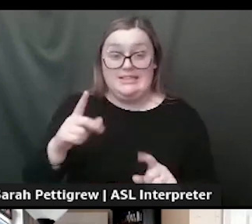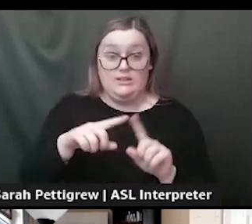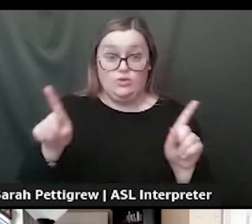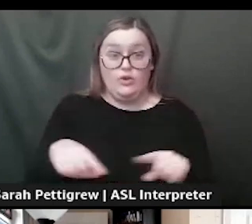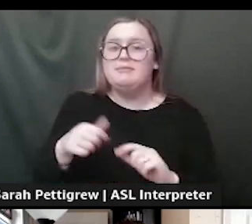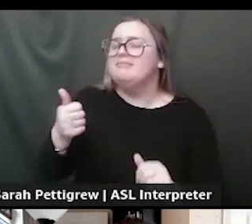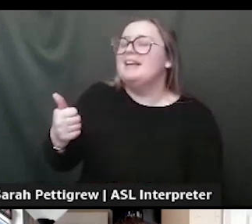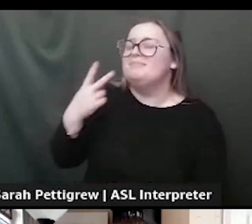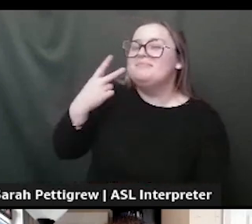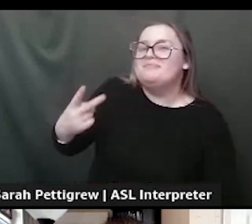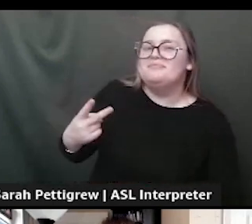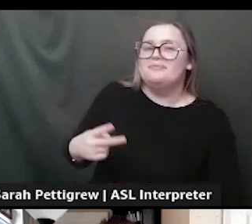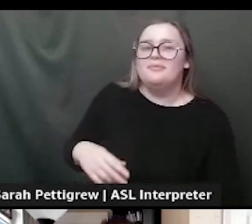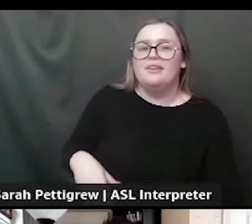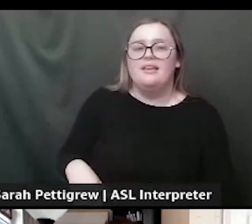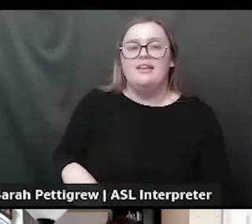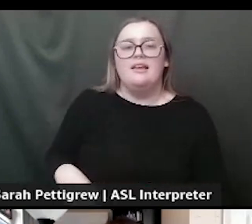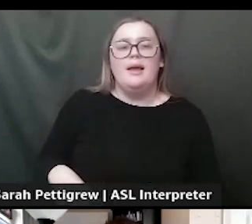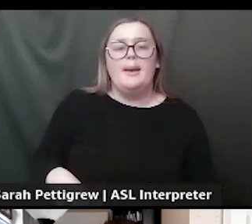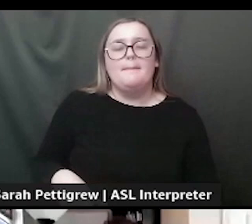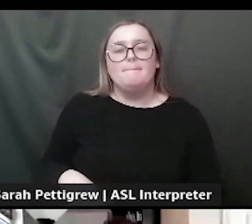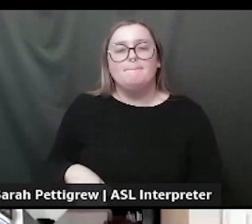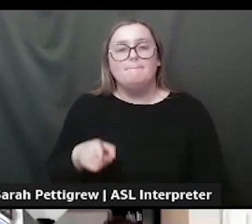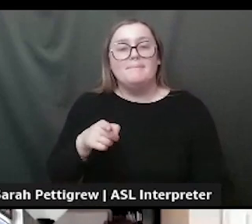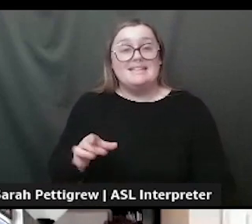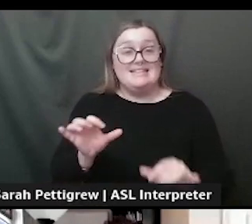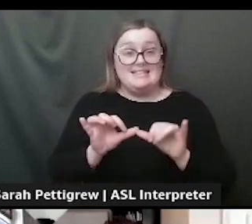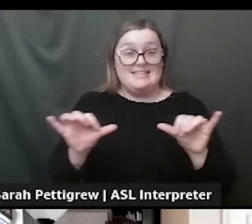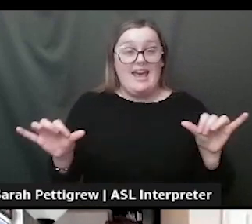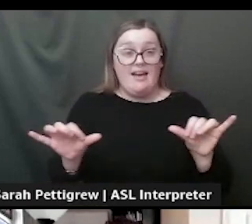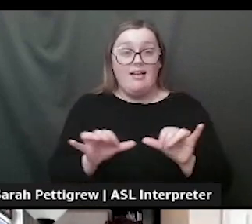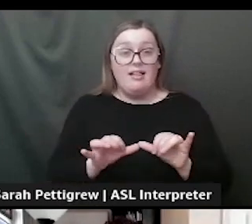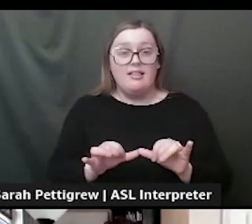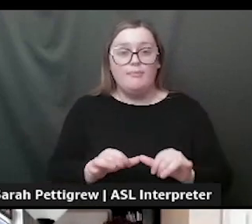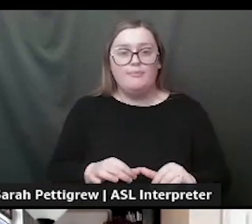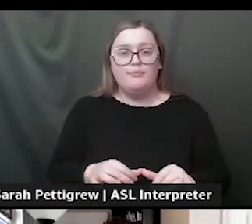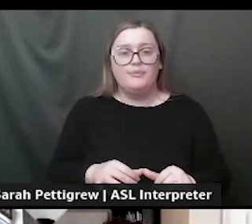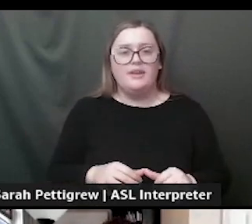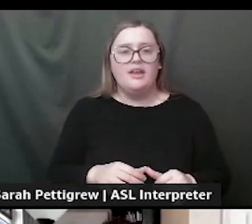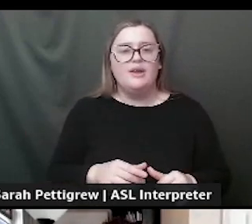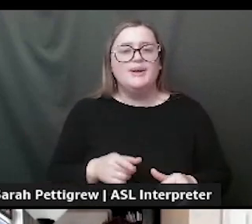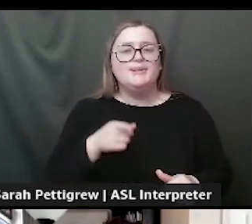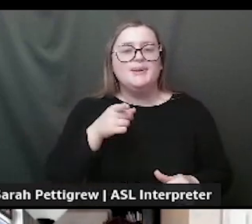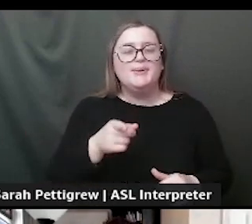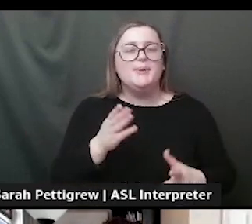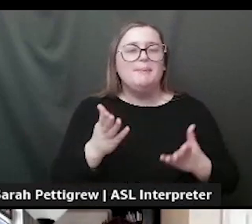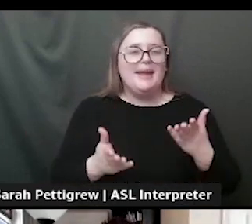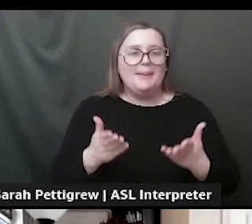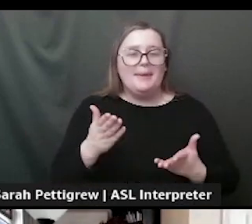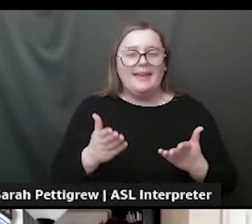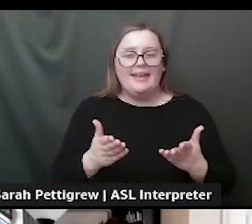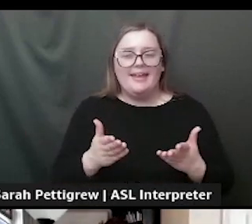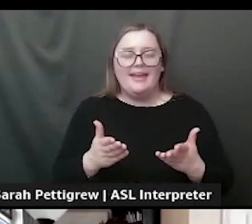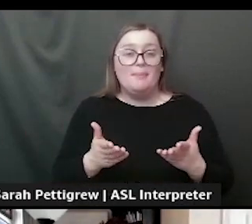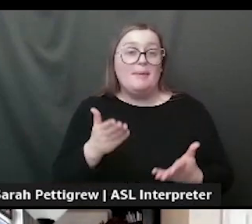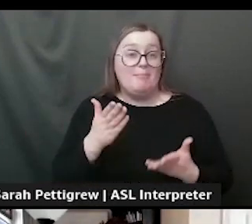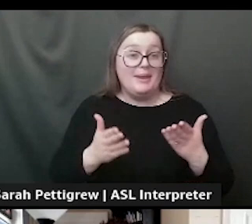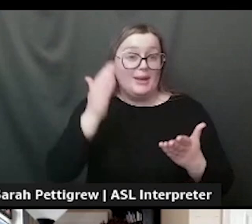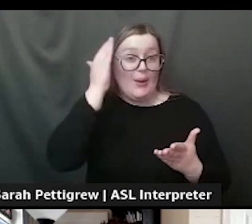Yes. Is the scale part of it, right? As you might be